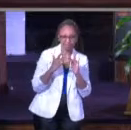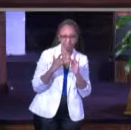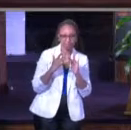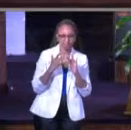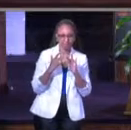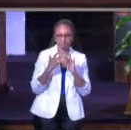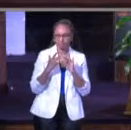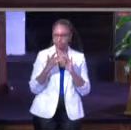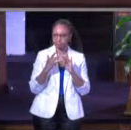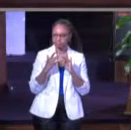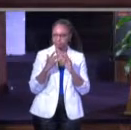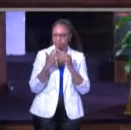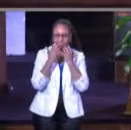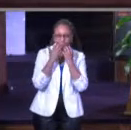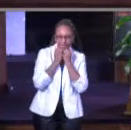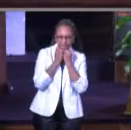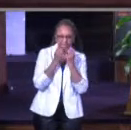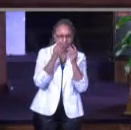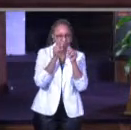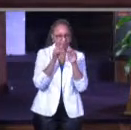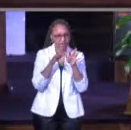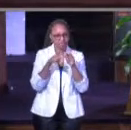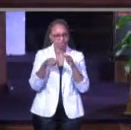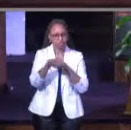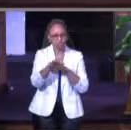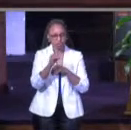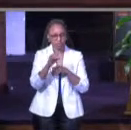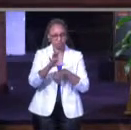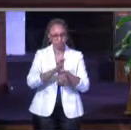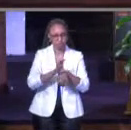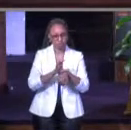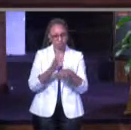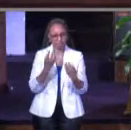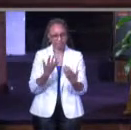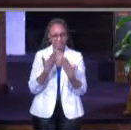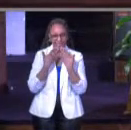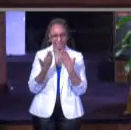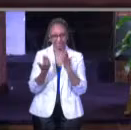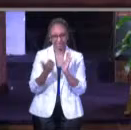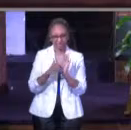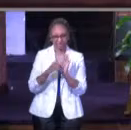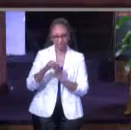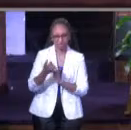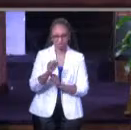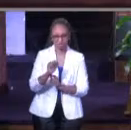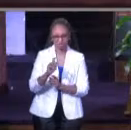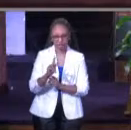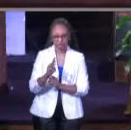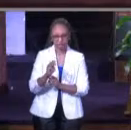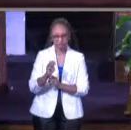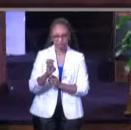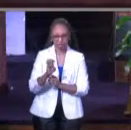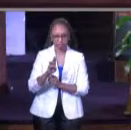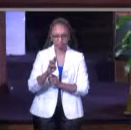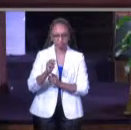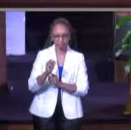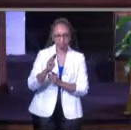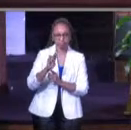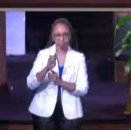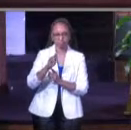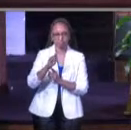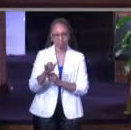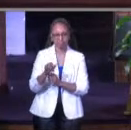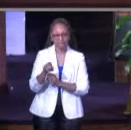of kindness. God bless you and your congregation. Many thanks again. Sincerely, Jack Murphy. Jack Murphy owns